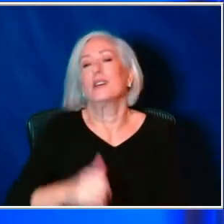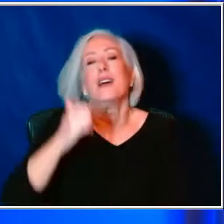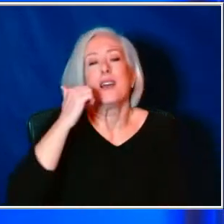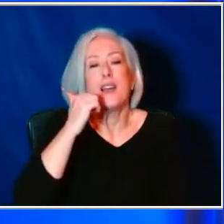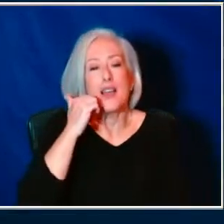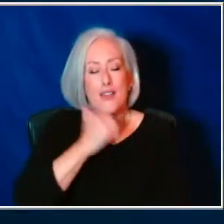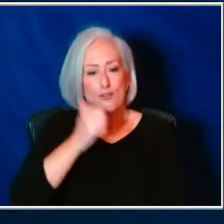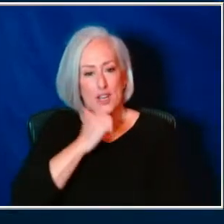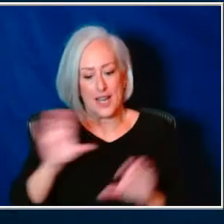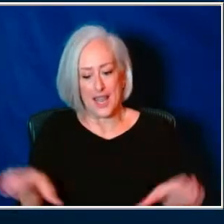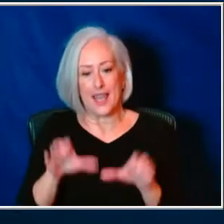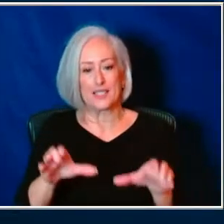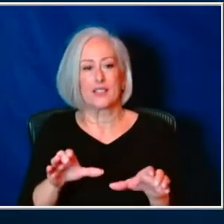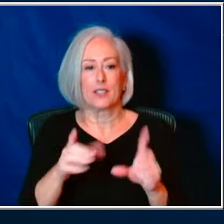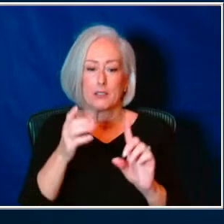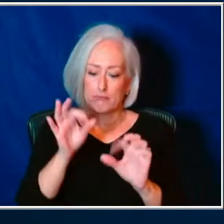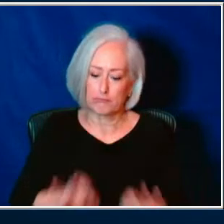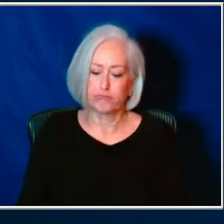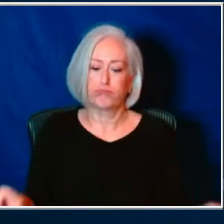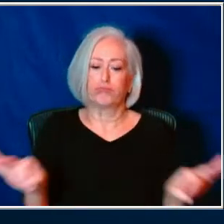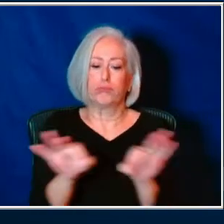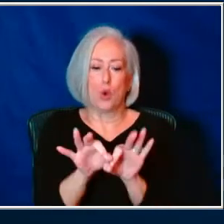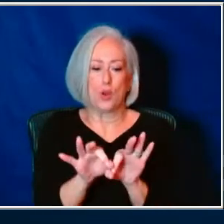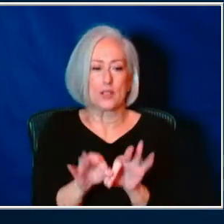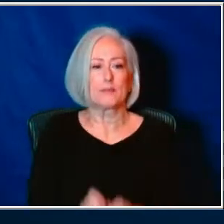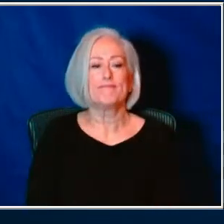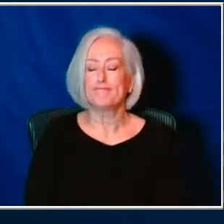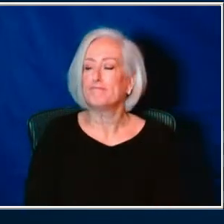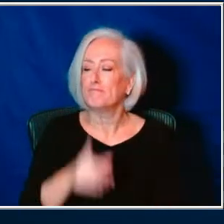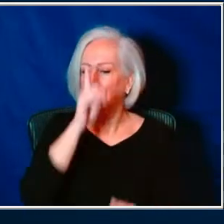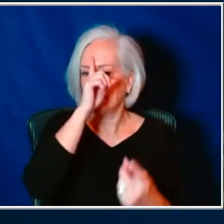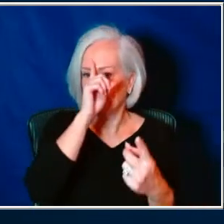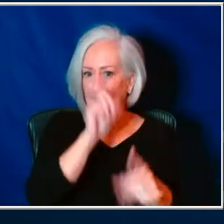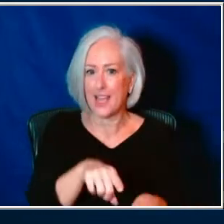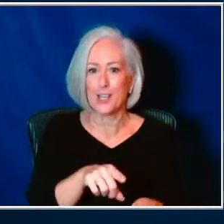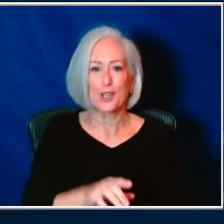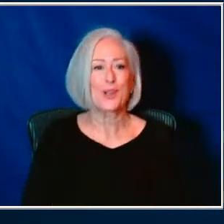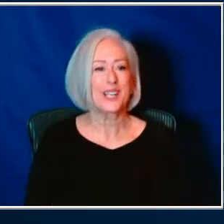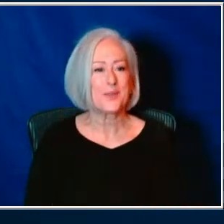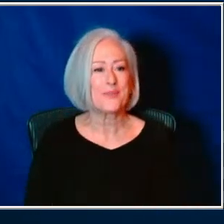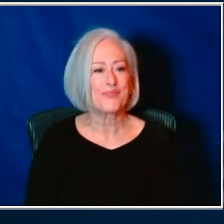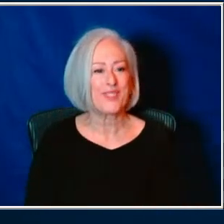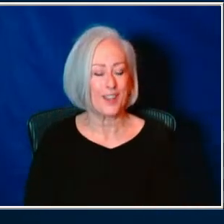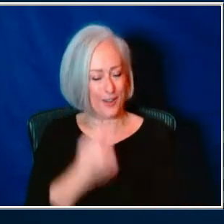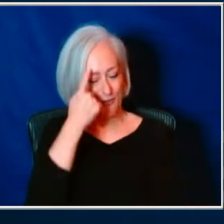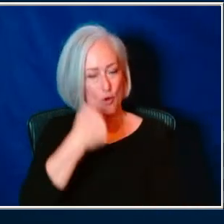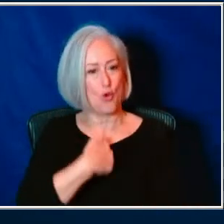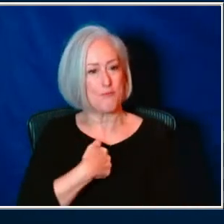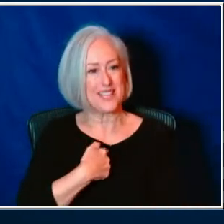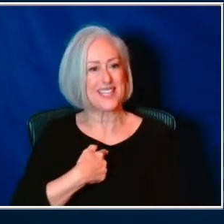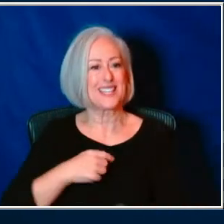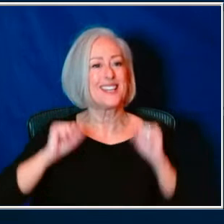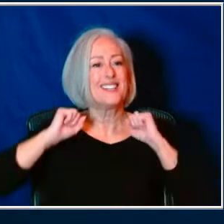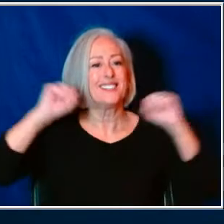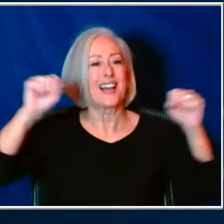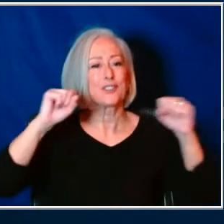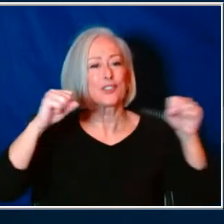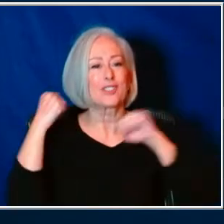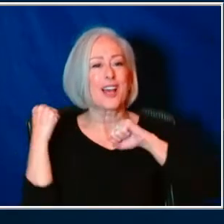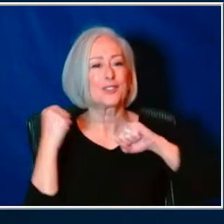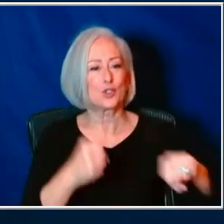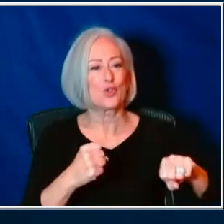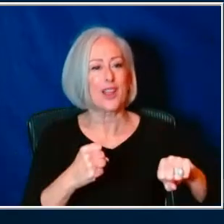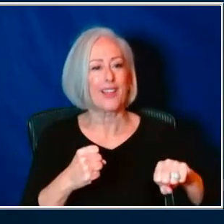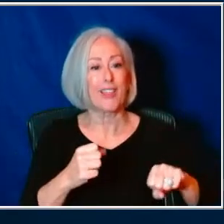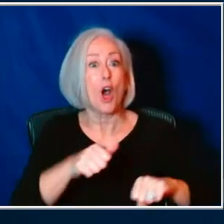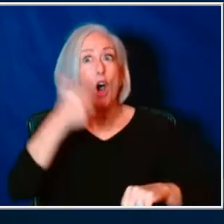important. Yeah, I totally agree. For me, it was all about exercise and strength and doing things besides running. I had a